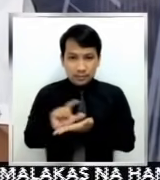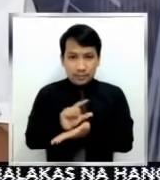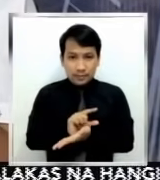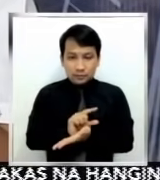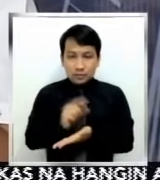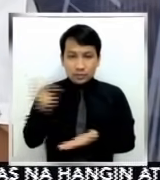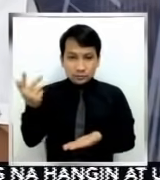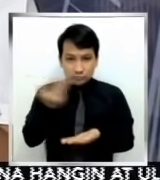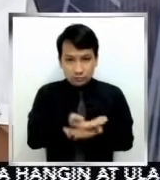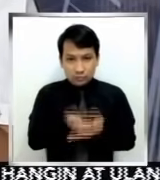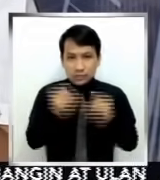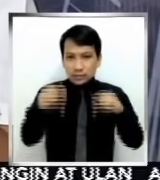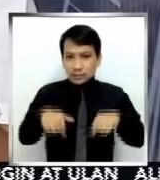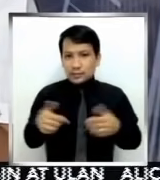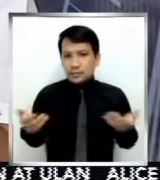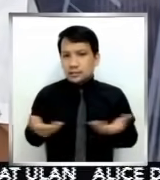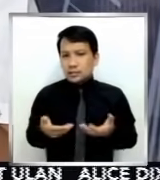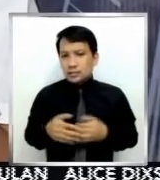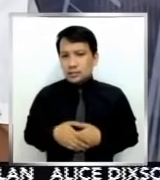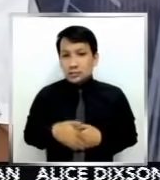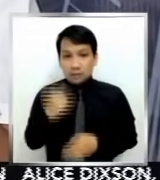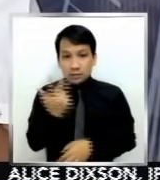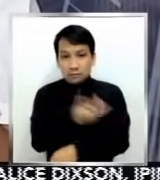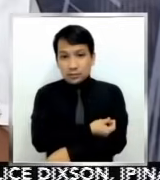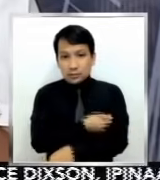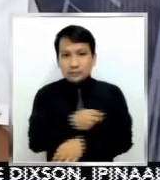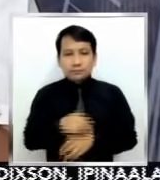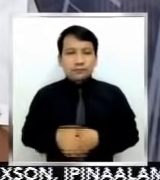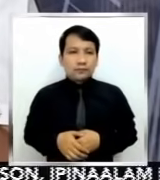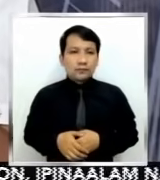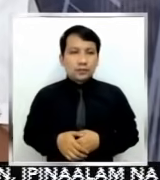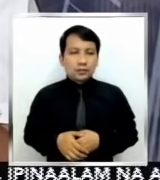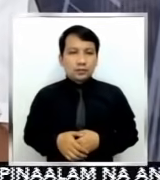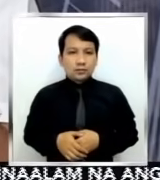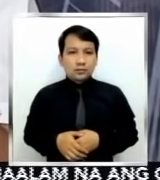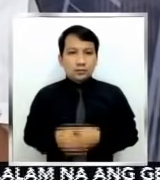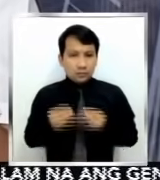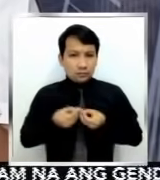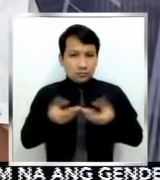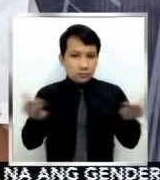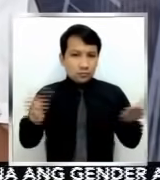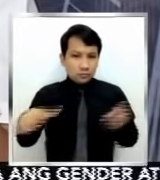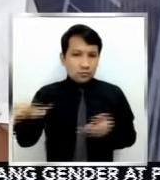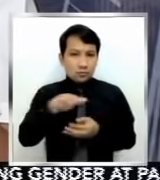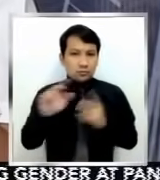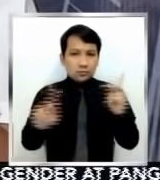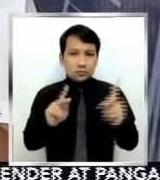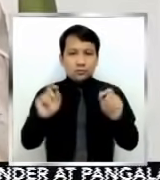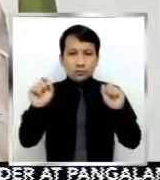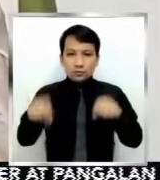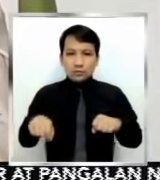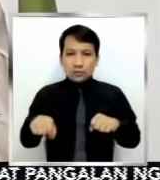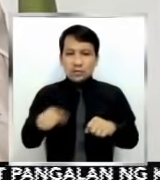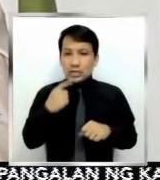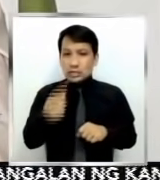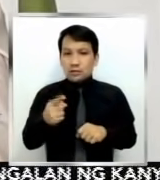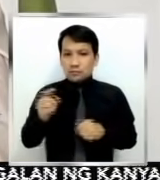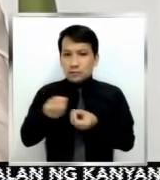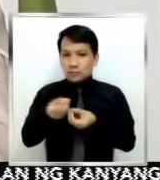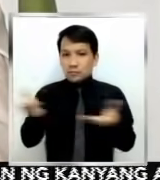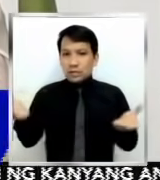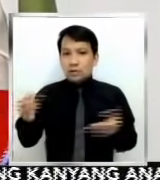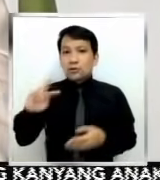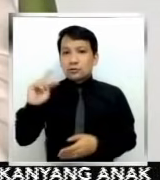2 million vaccines have given them the assurance that they will have the second dose. More than 2